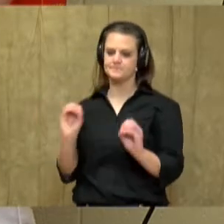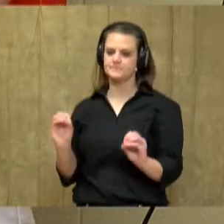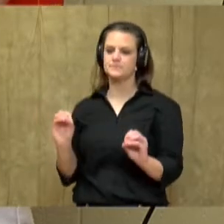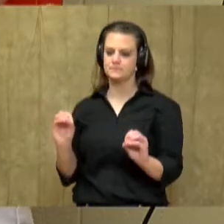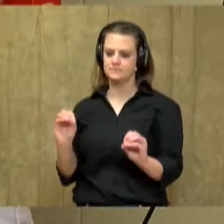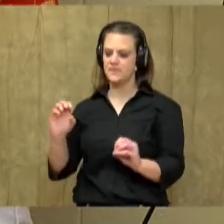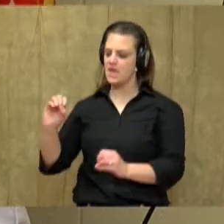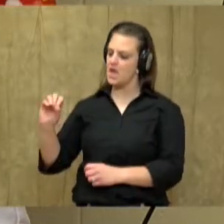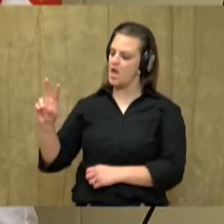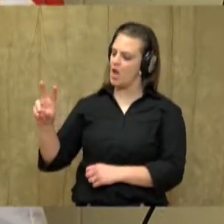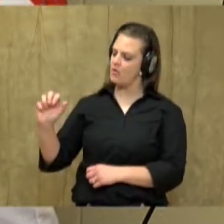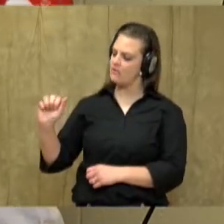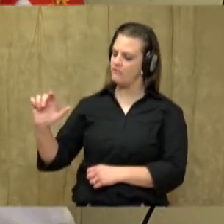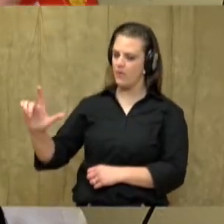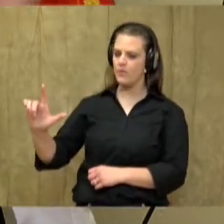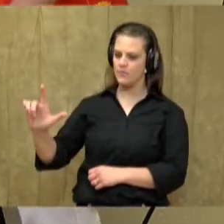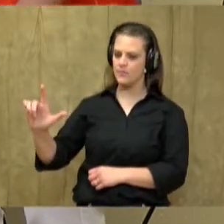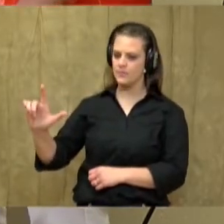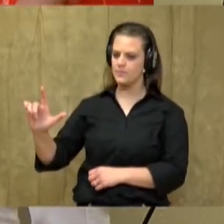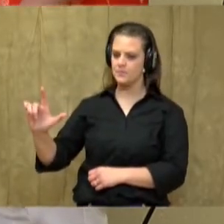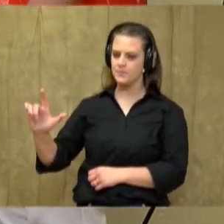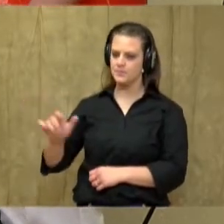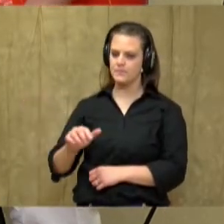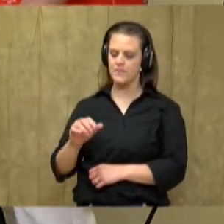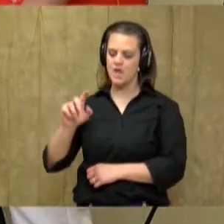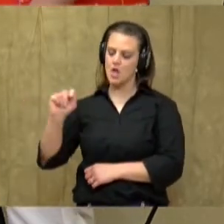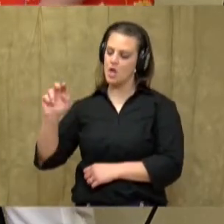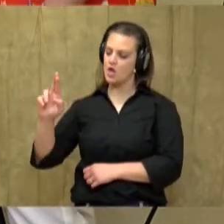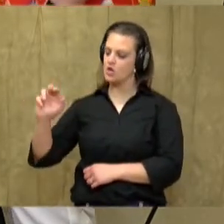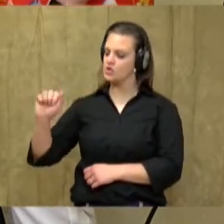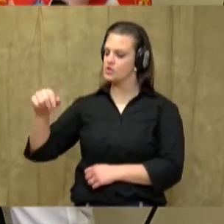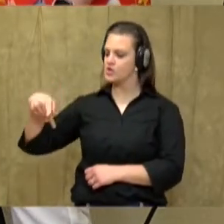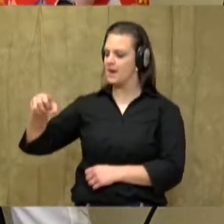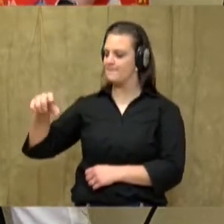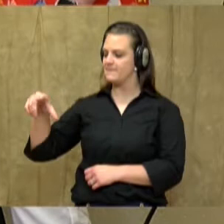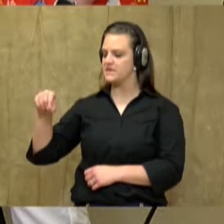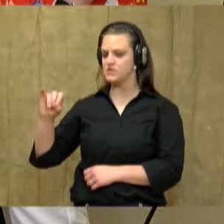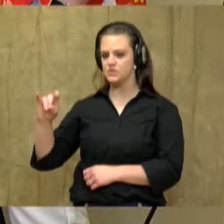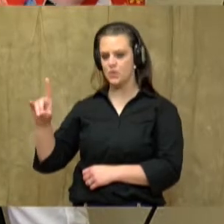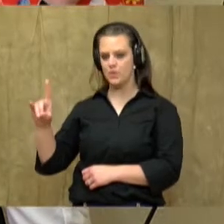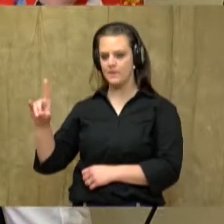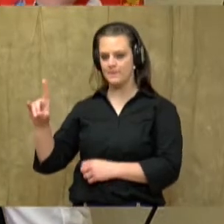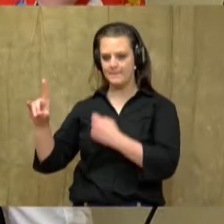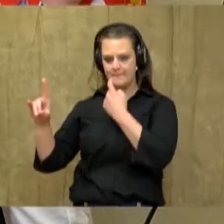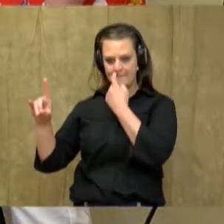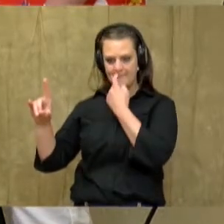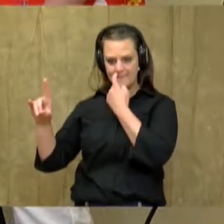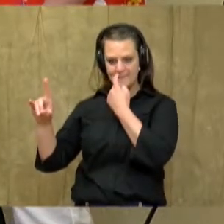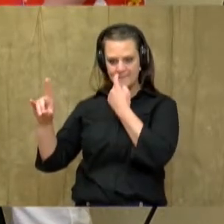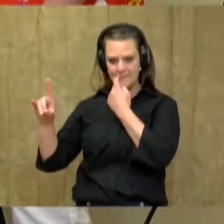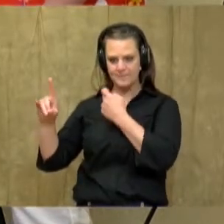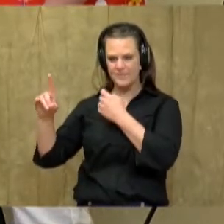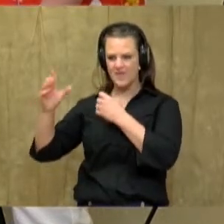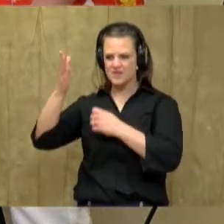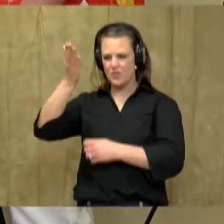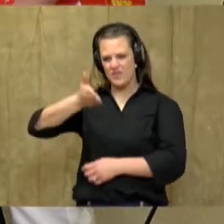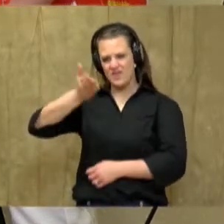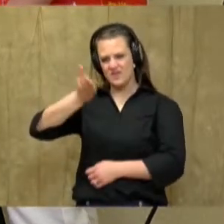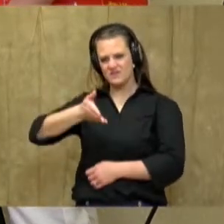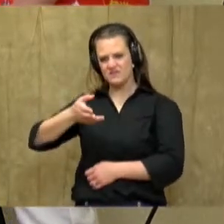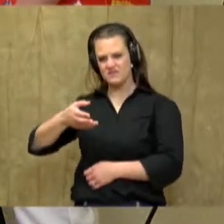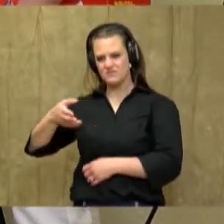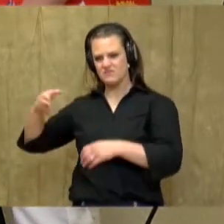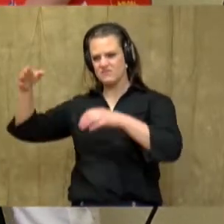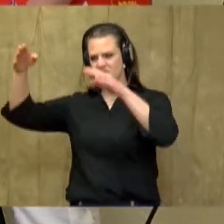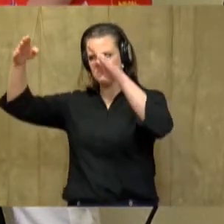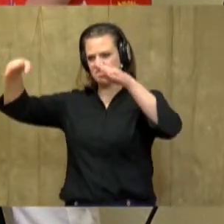It's an oval. Let's look at this trapezoid. All right. Is this side